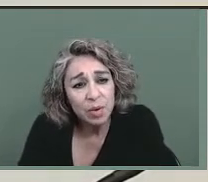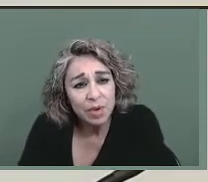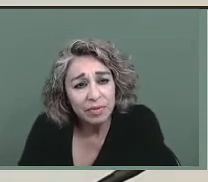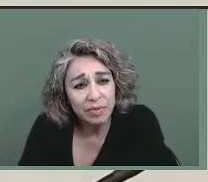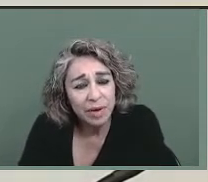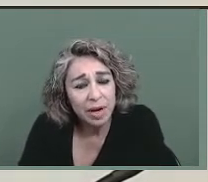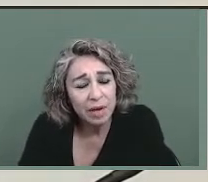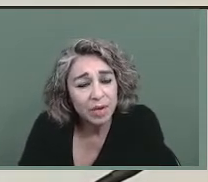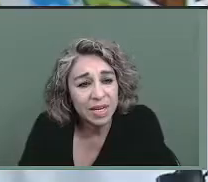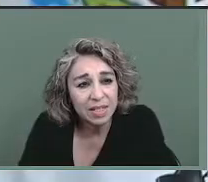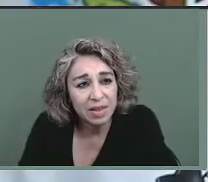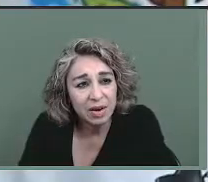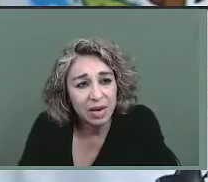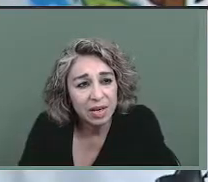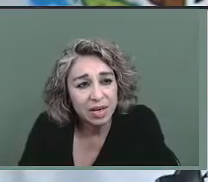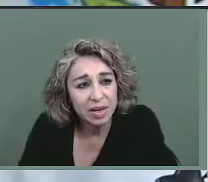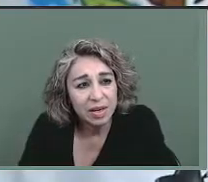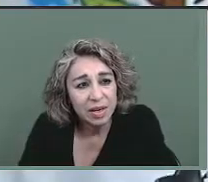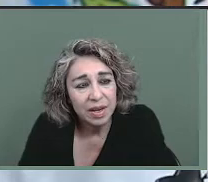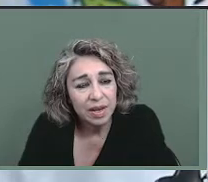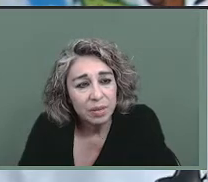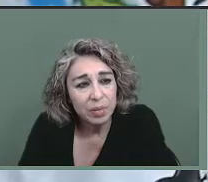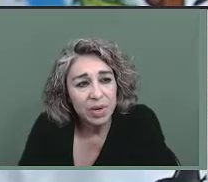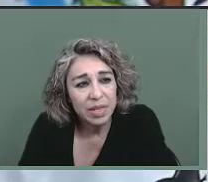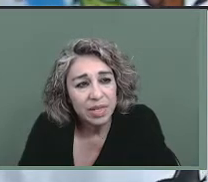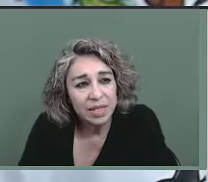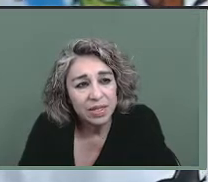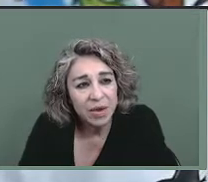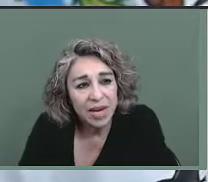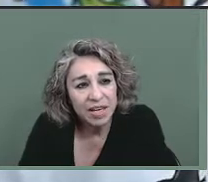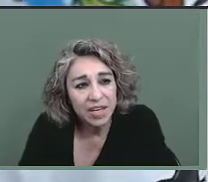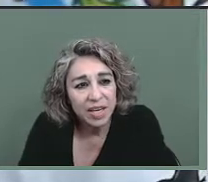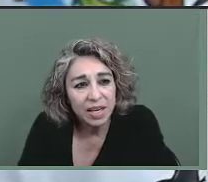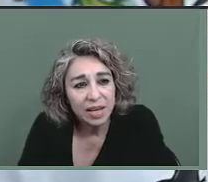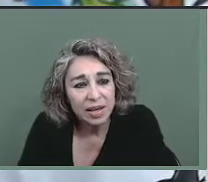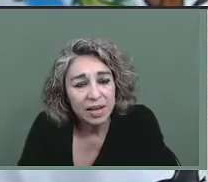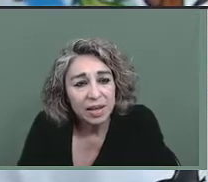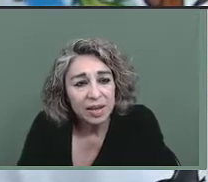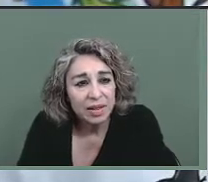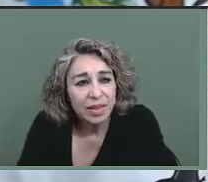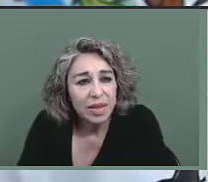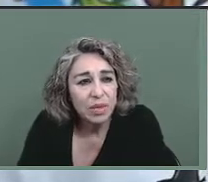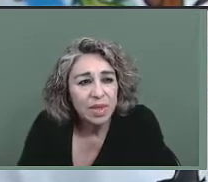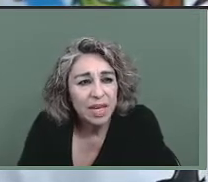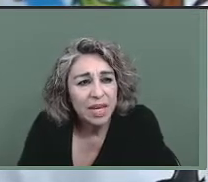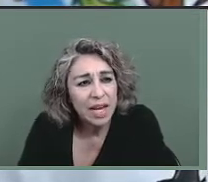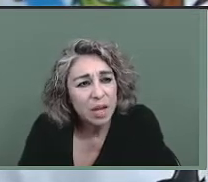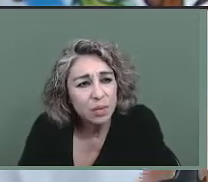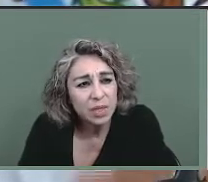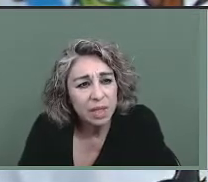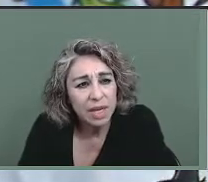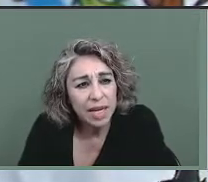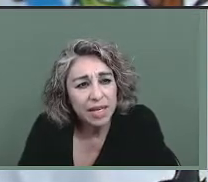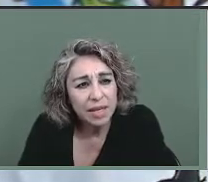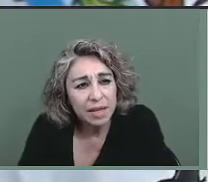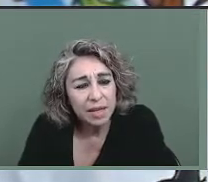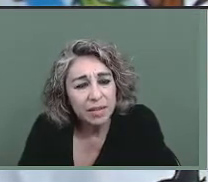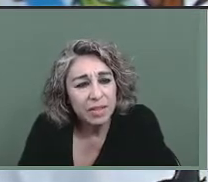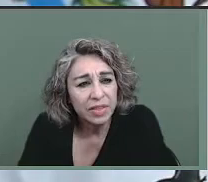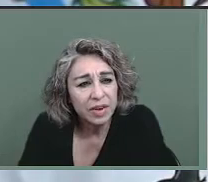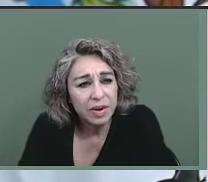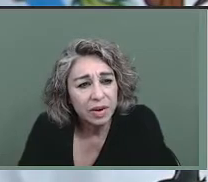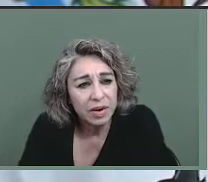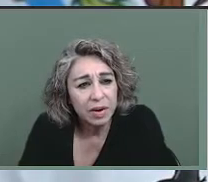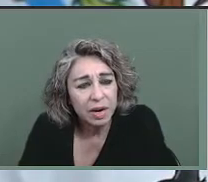now we've already started putting this strategy that we think it helps a lot,